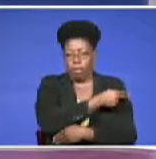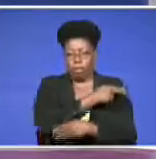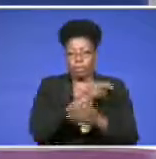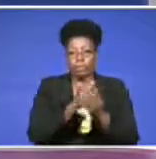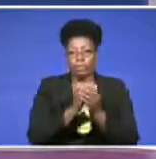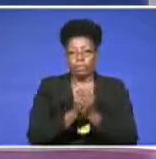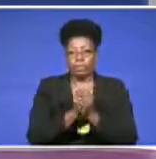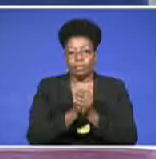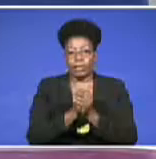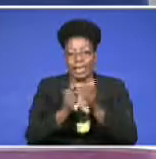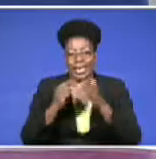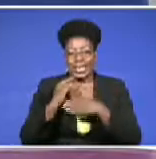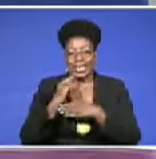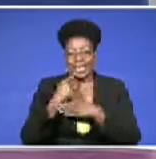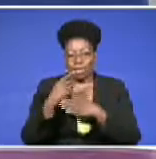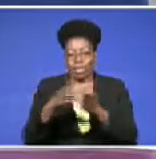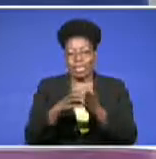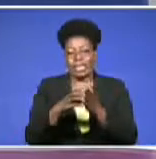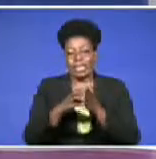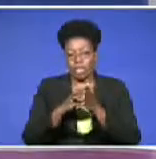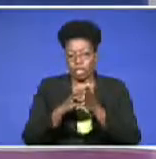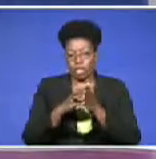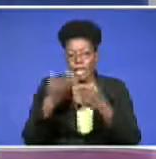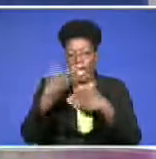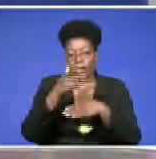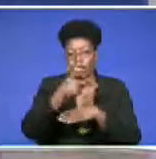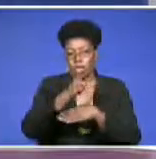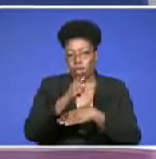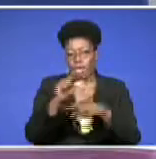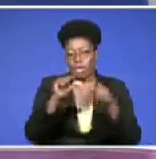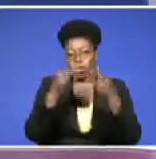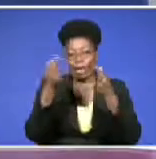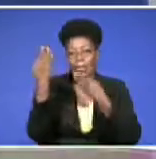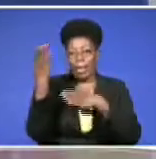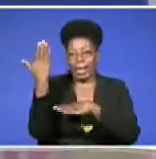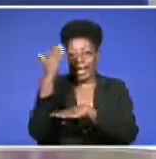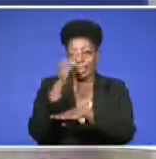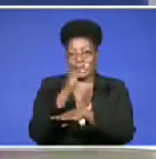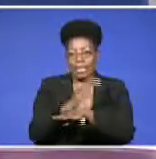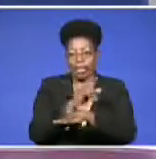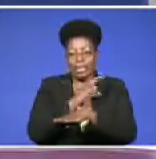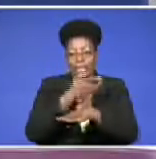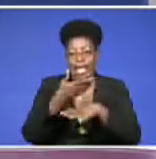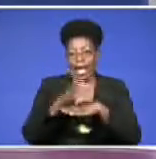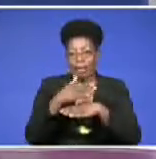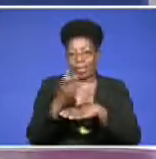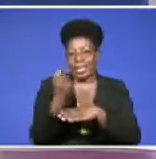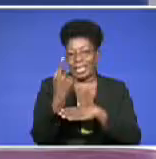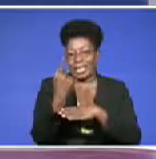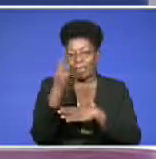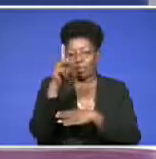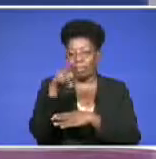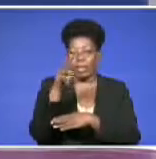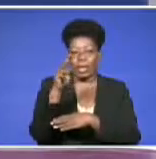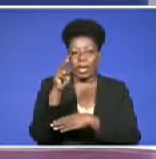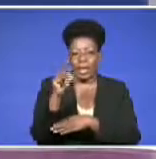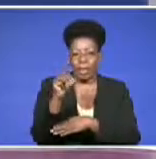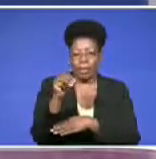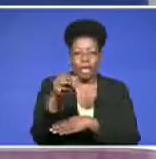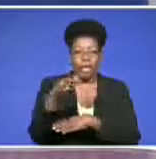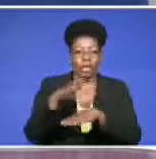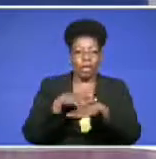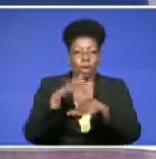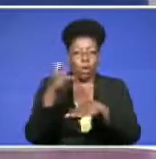a man is hospitalized in critical condition following a shooting on Grand Bahama last night. Police say shortly before 11 p.m., they were called